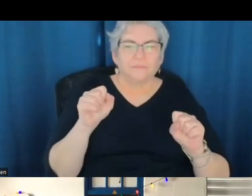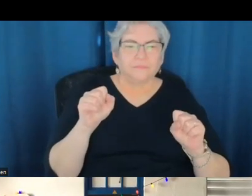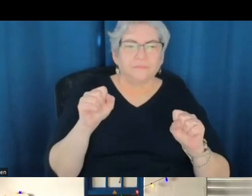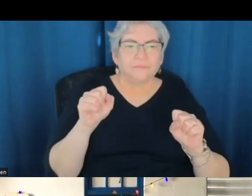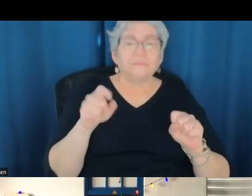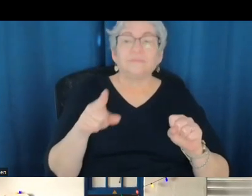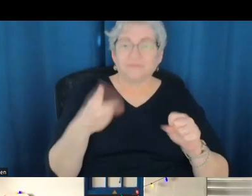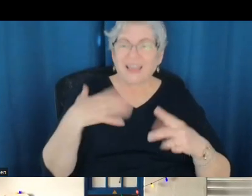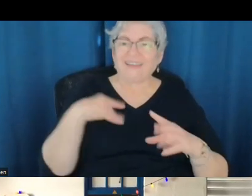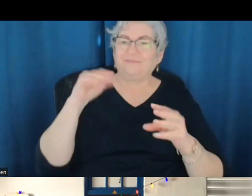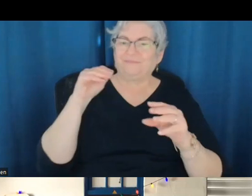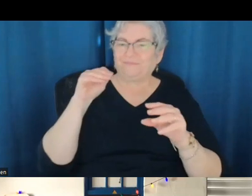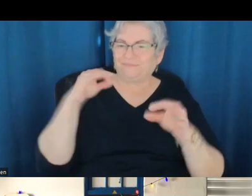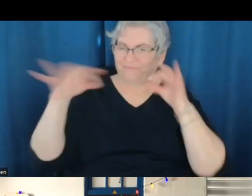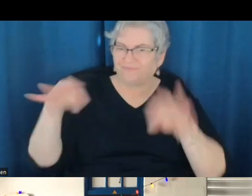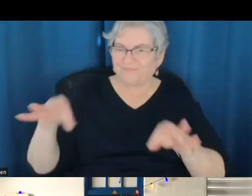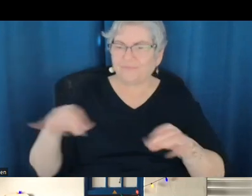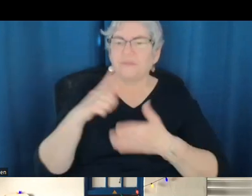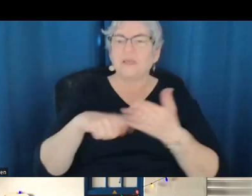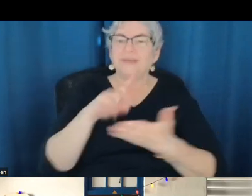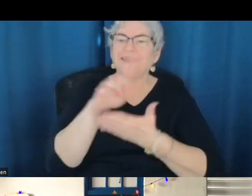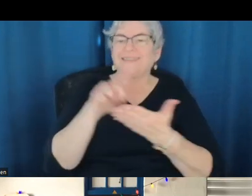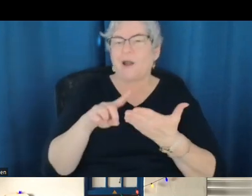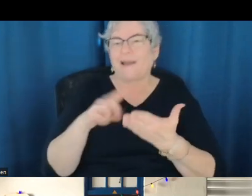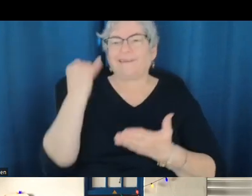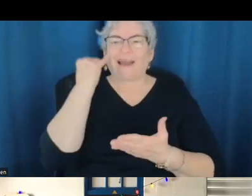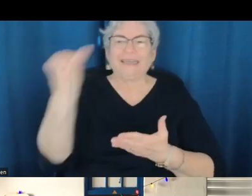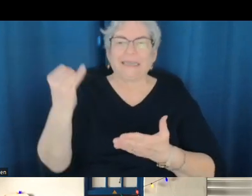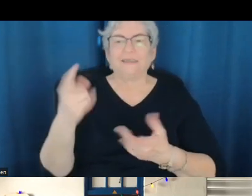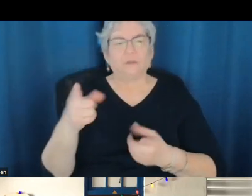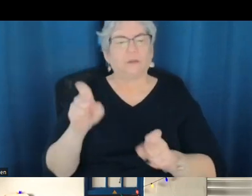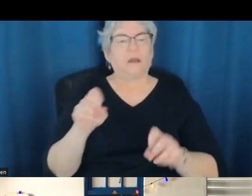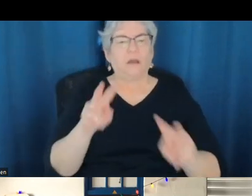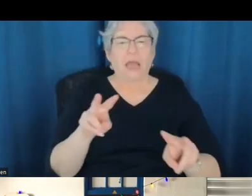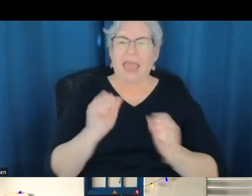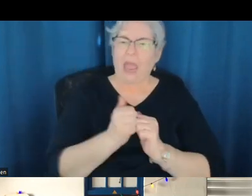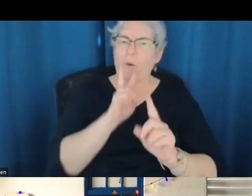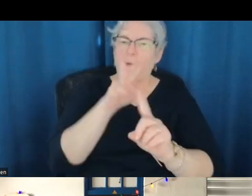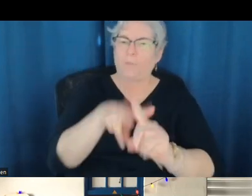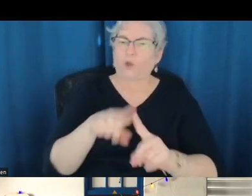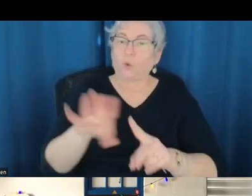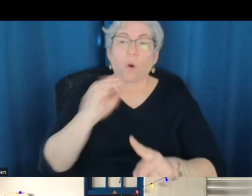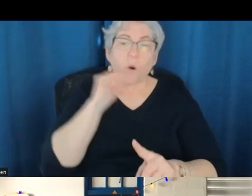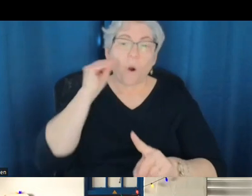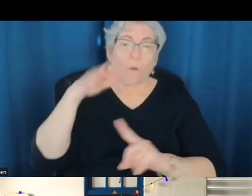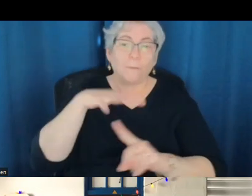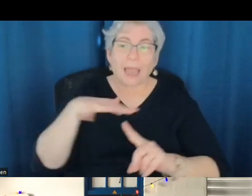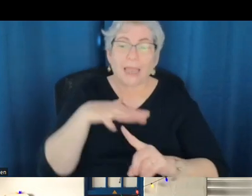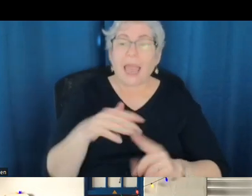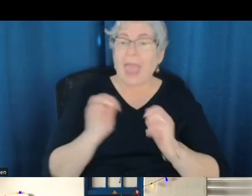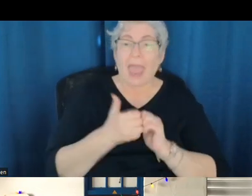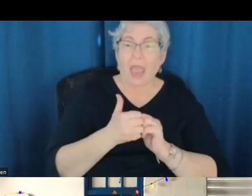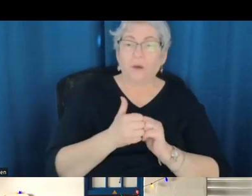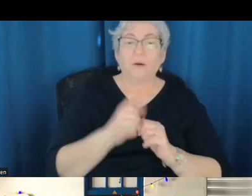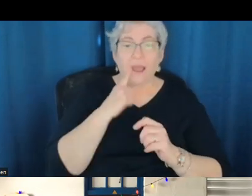Now that you've been introduced to some design basics, you're ready to start imagining how you'll apply them to your space. You can do so either